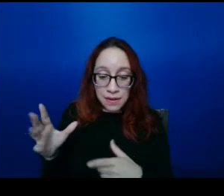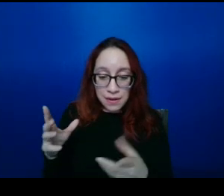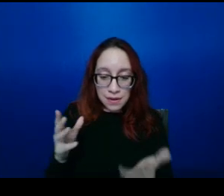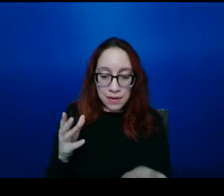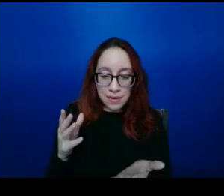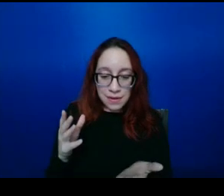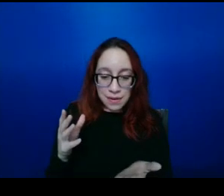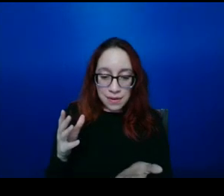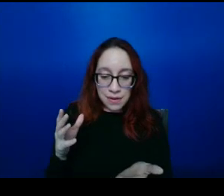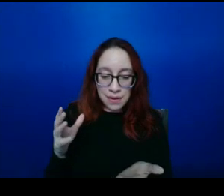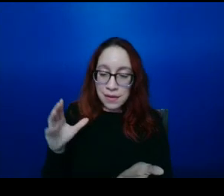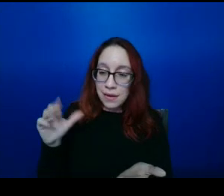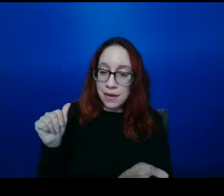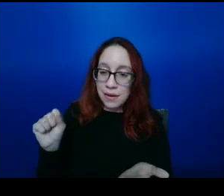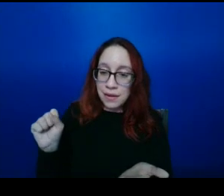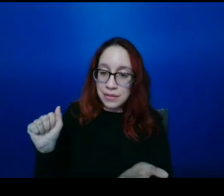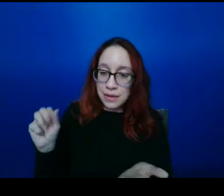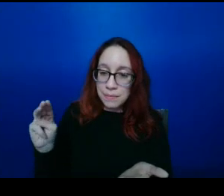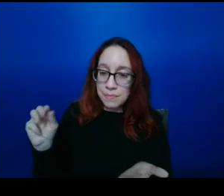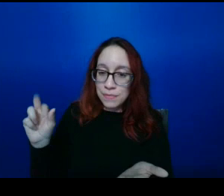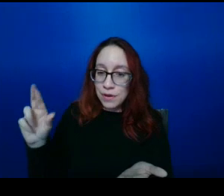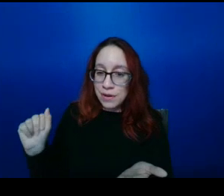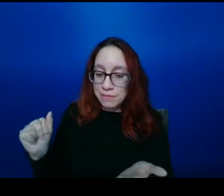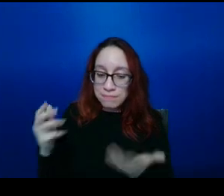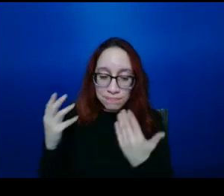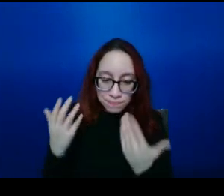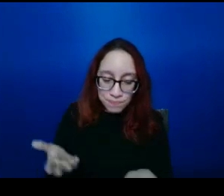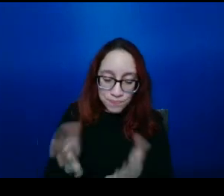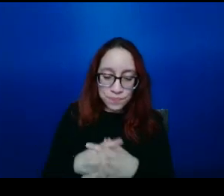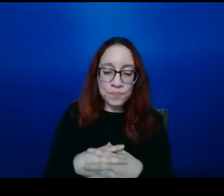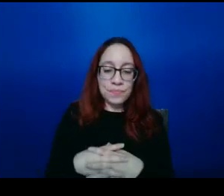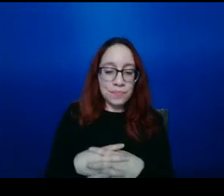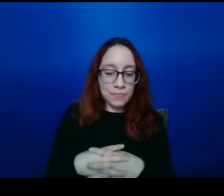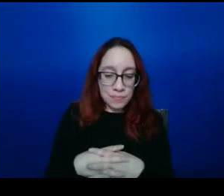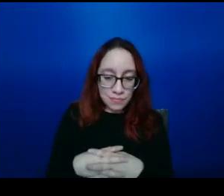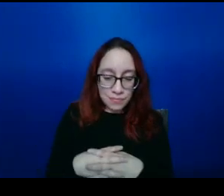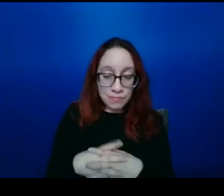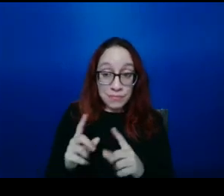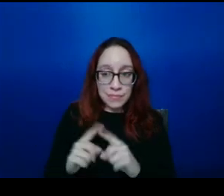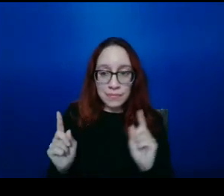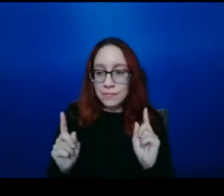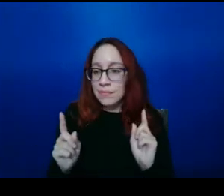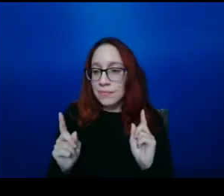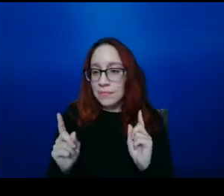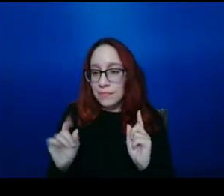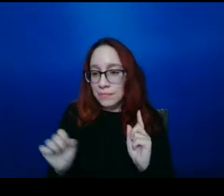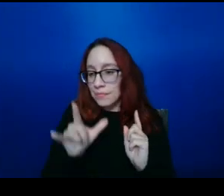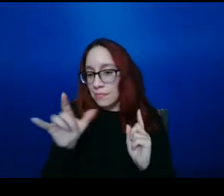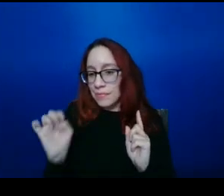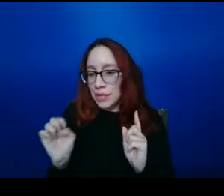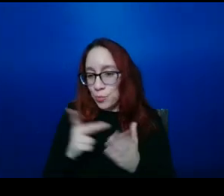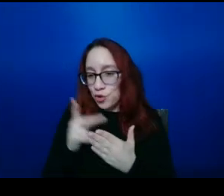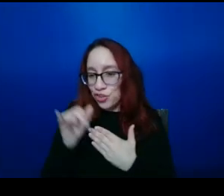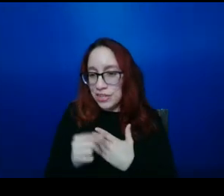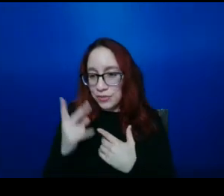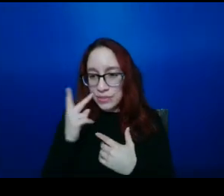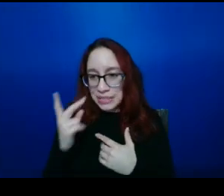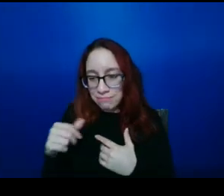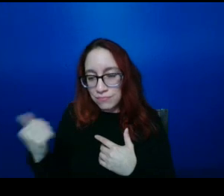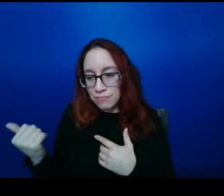next one, is Casa Mara, which is obviously a different style project than the other ones you've